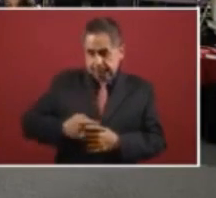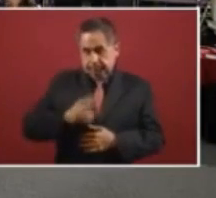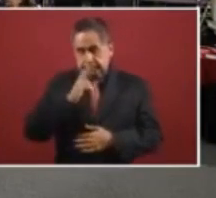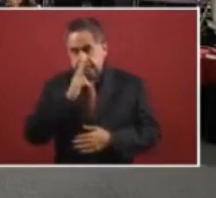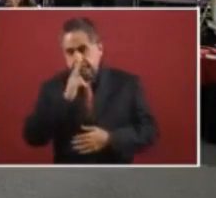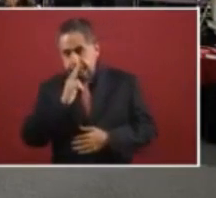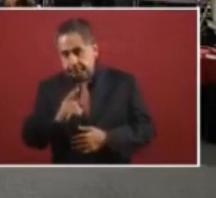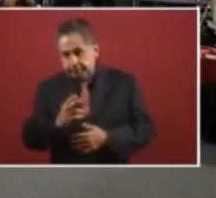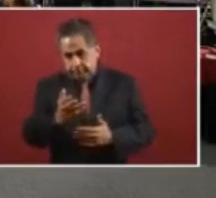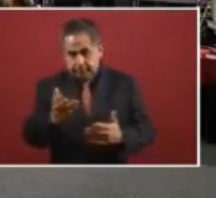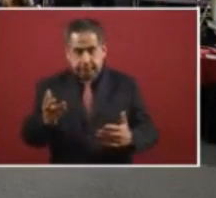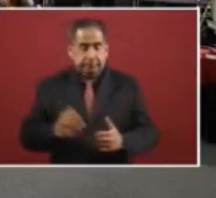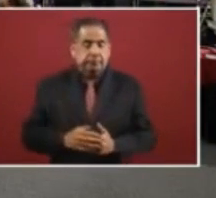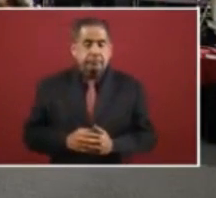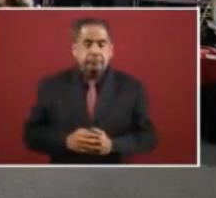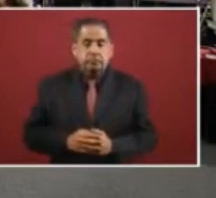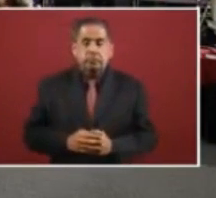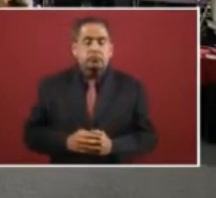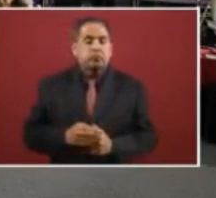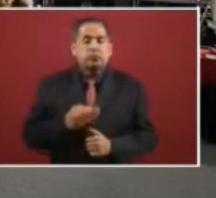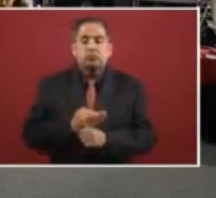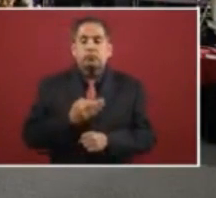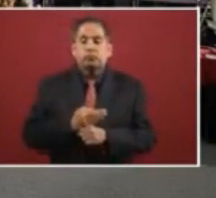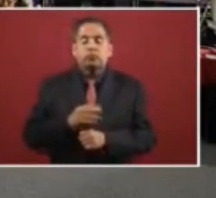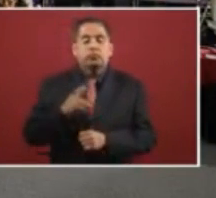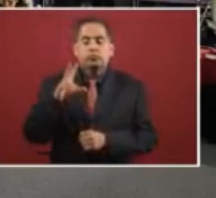for questions and answers.